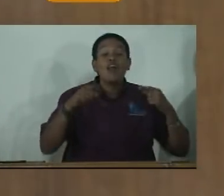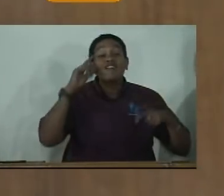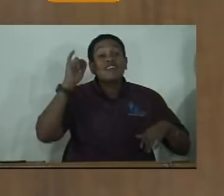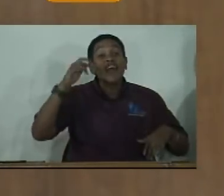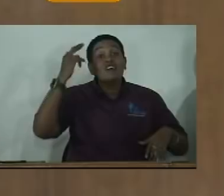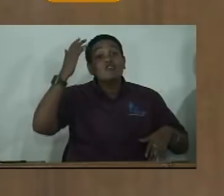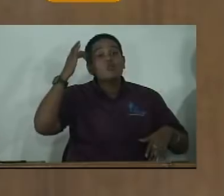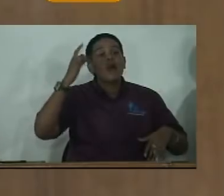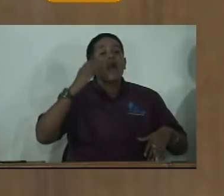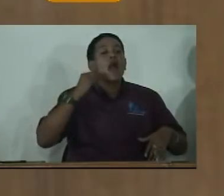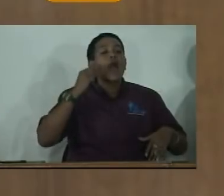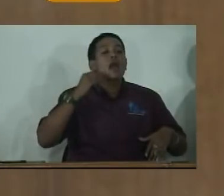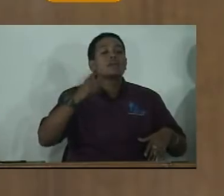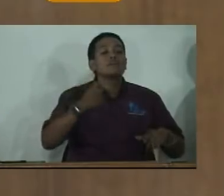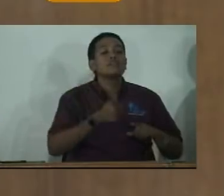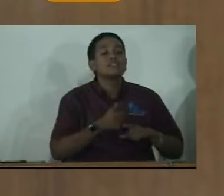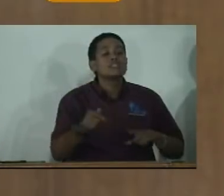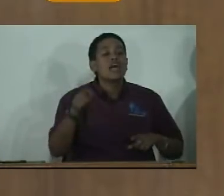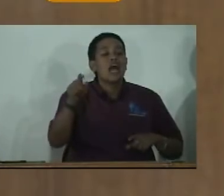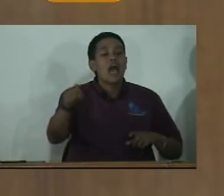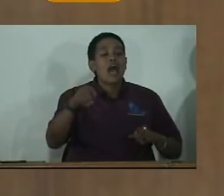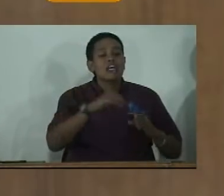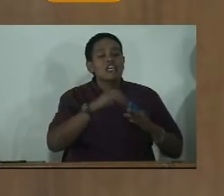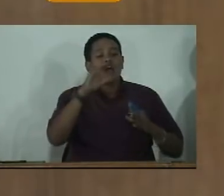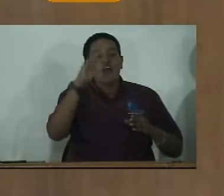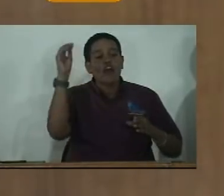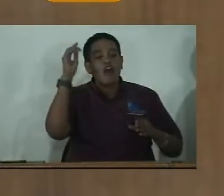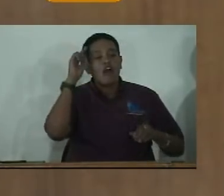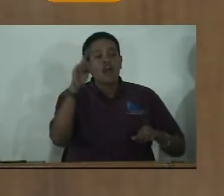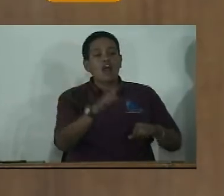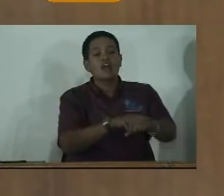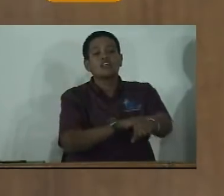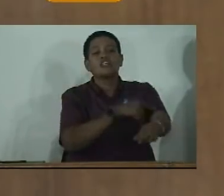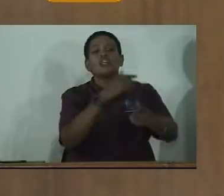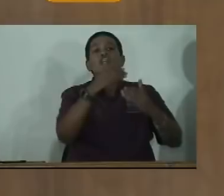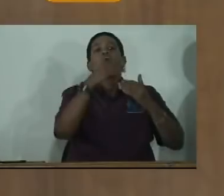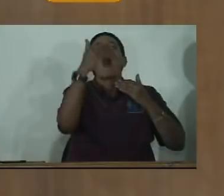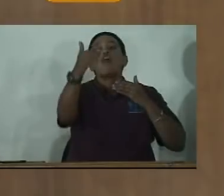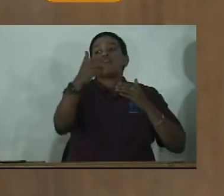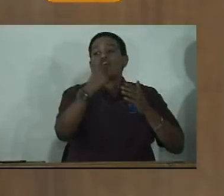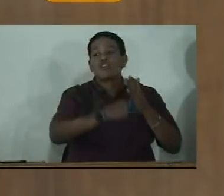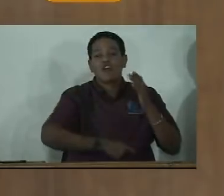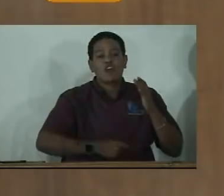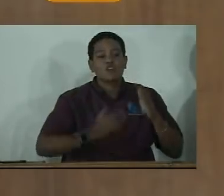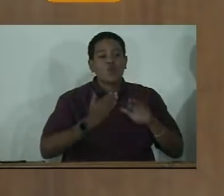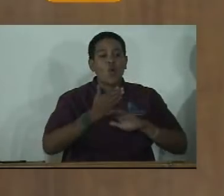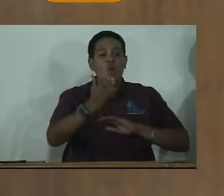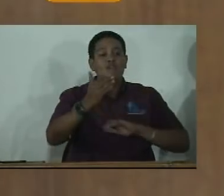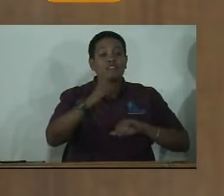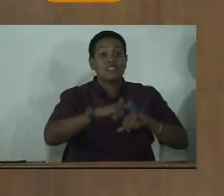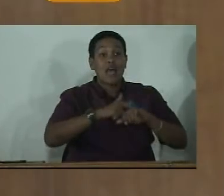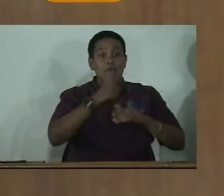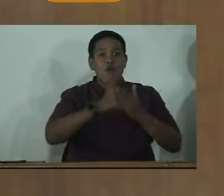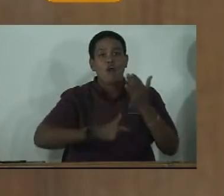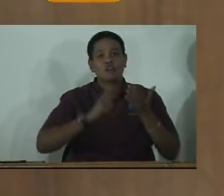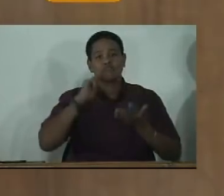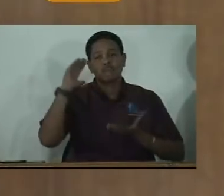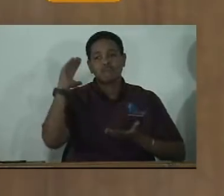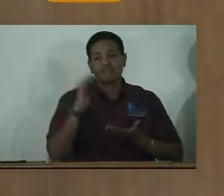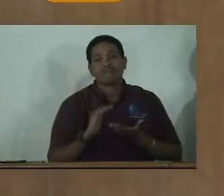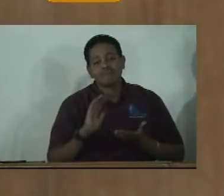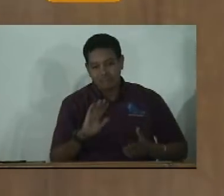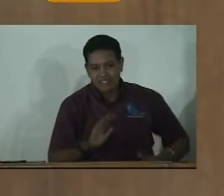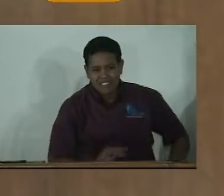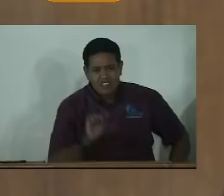why experience is asked for within companies. It's the long run cost curve. Over time, your costs reduce. The government